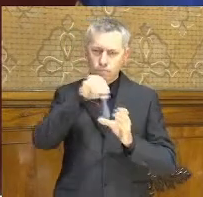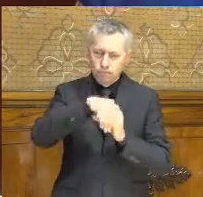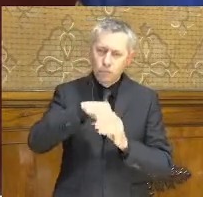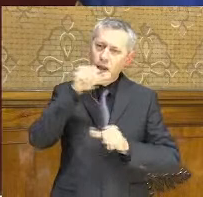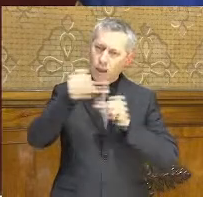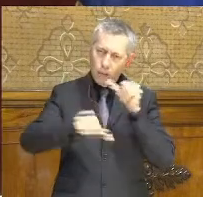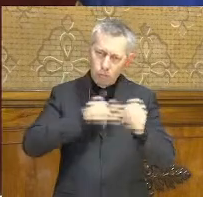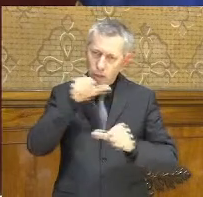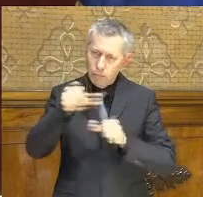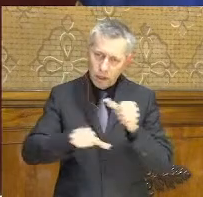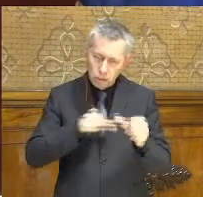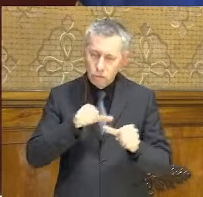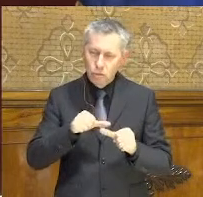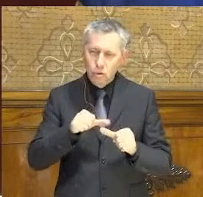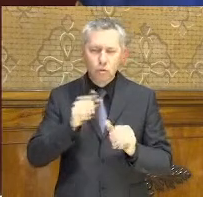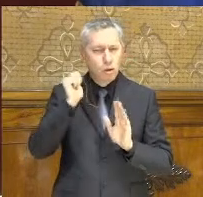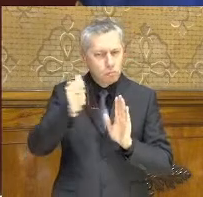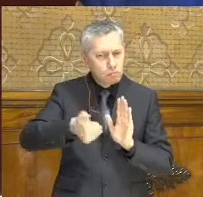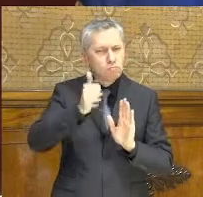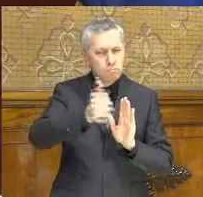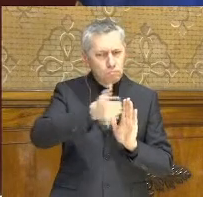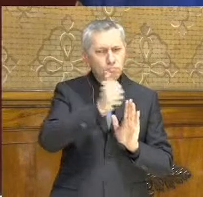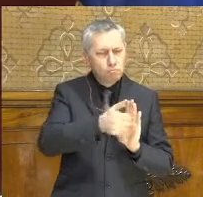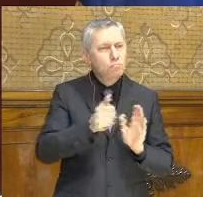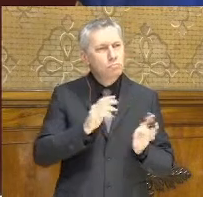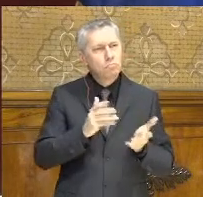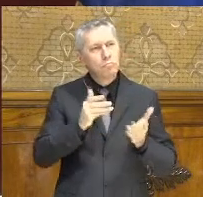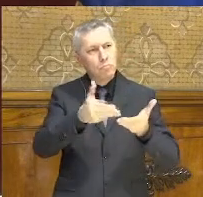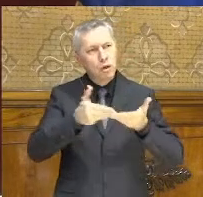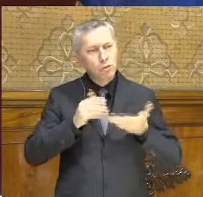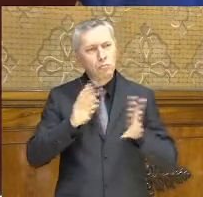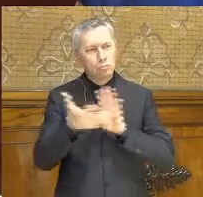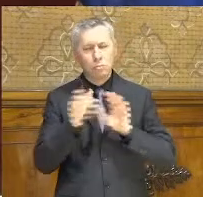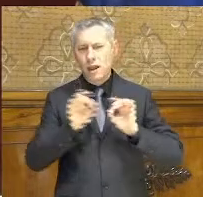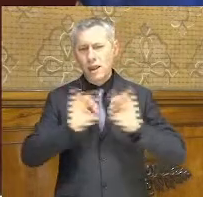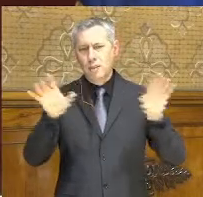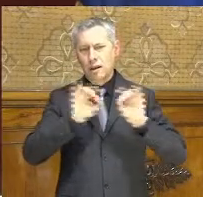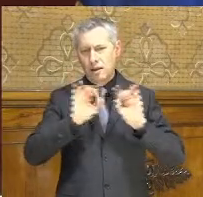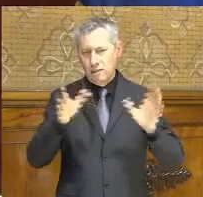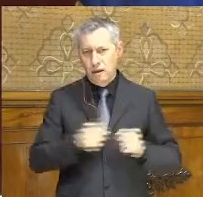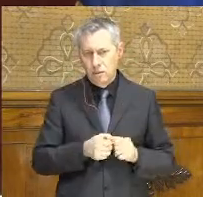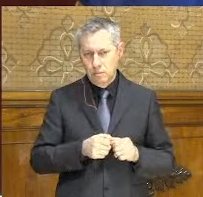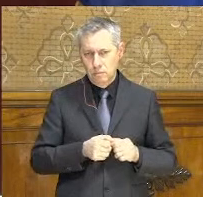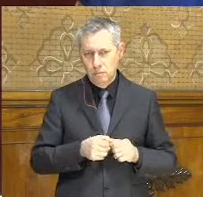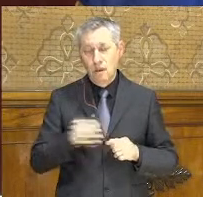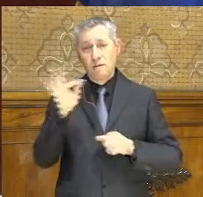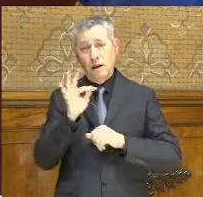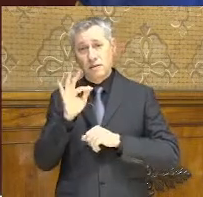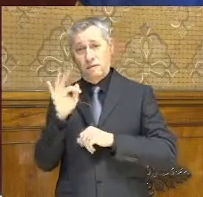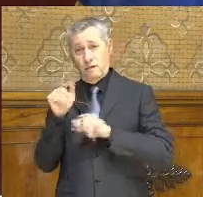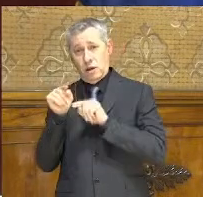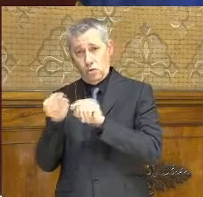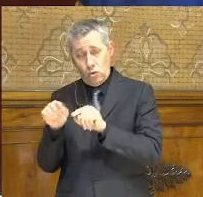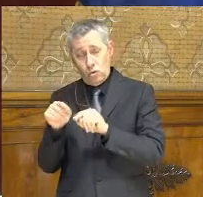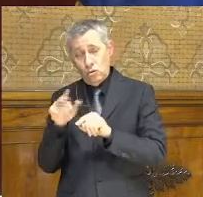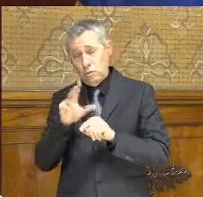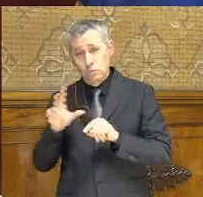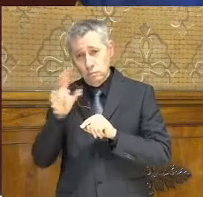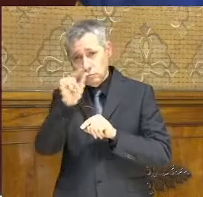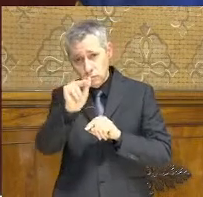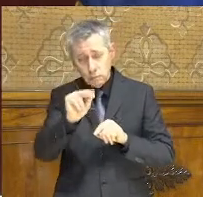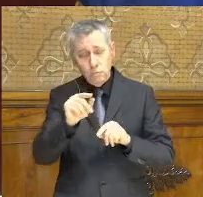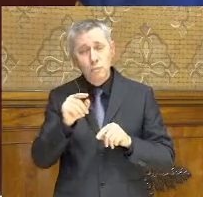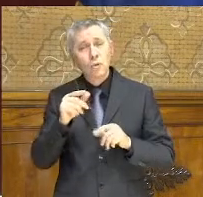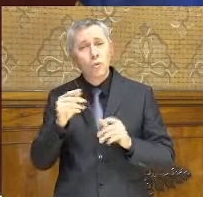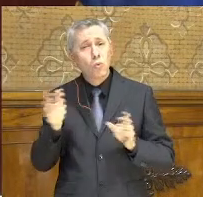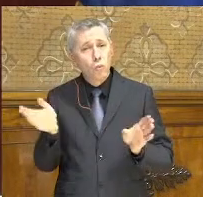Fanon's complex call to freedom and resistance, framed for his moment and ours in these words from